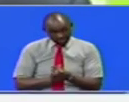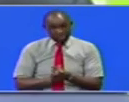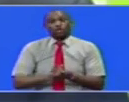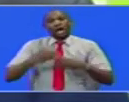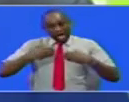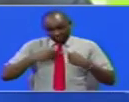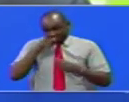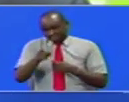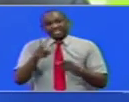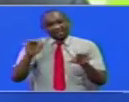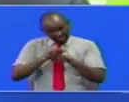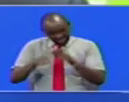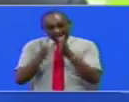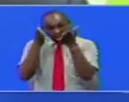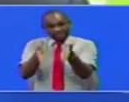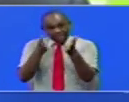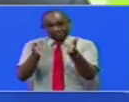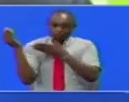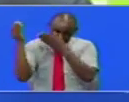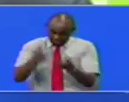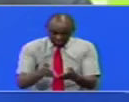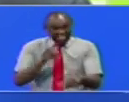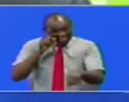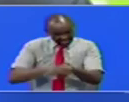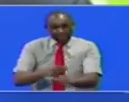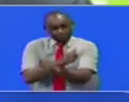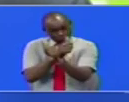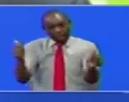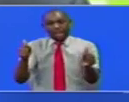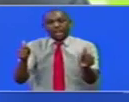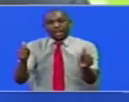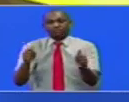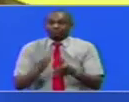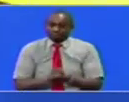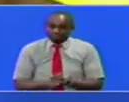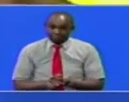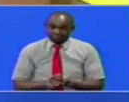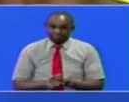these strategic materials available within the timelines recommended.